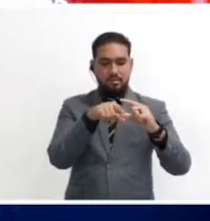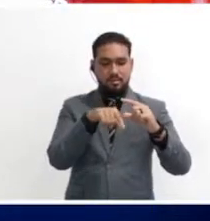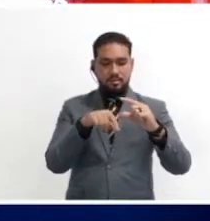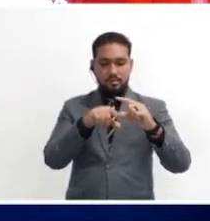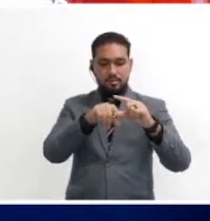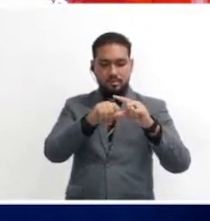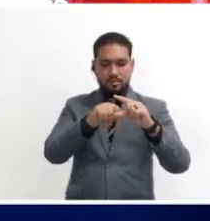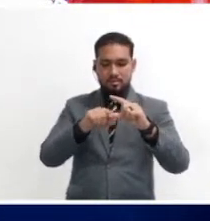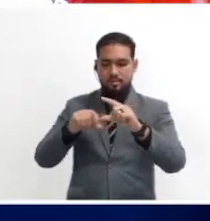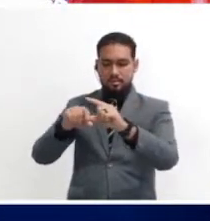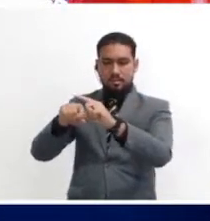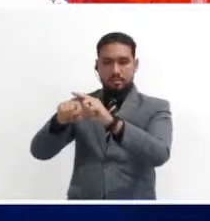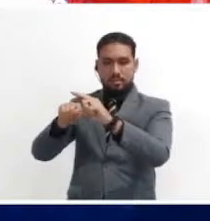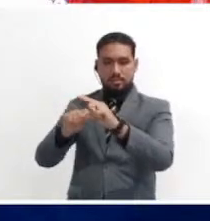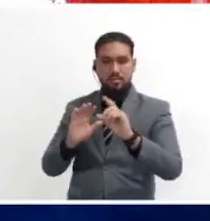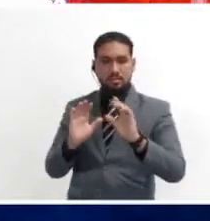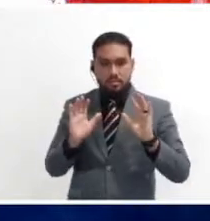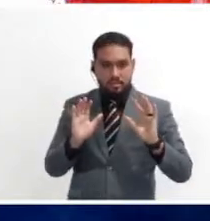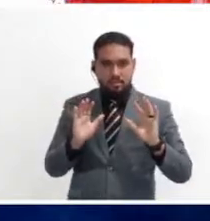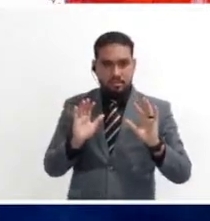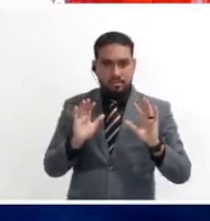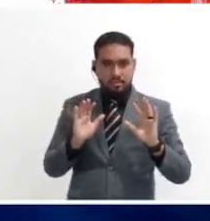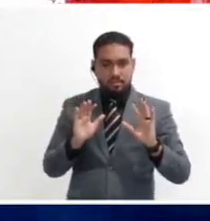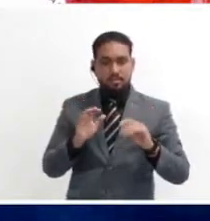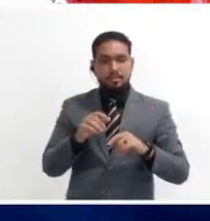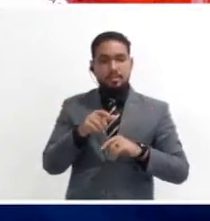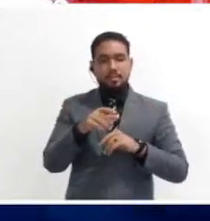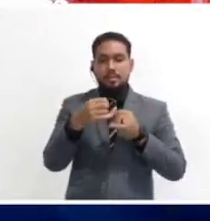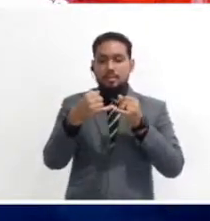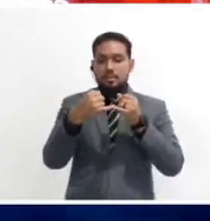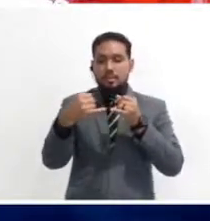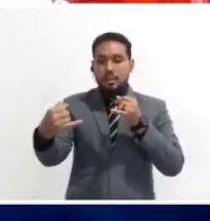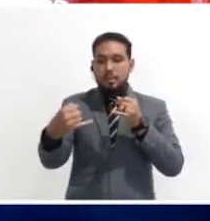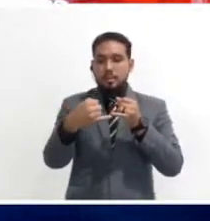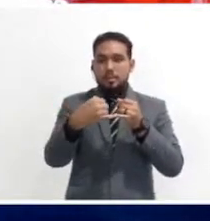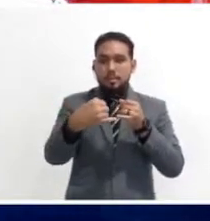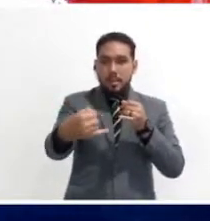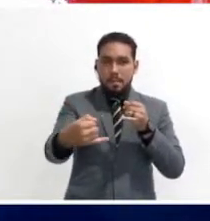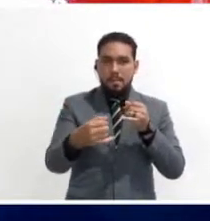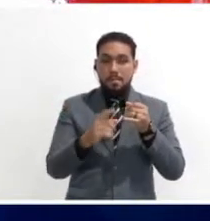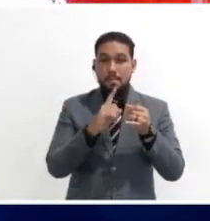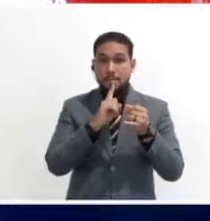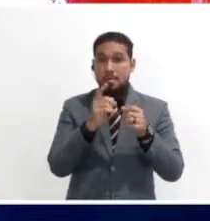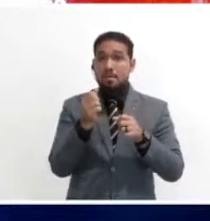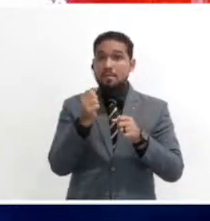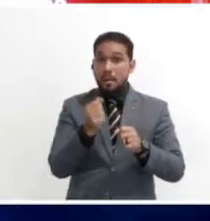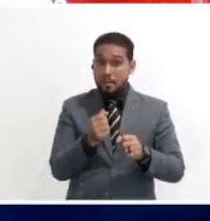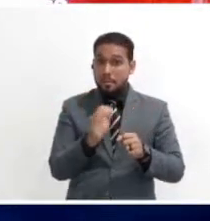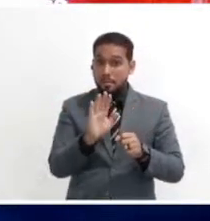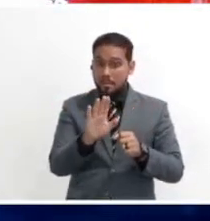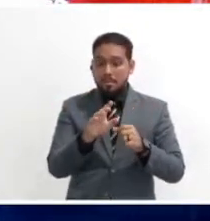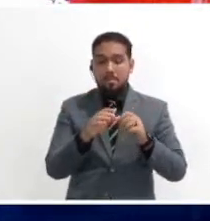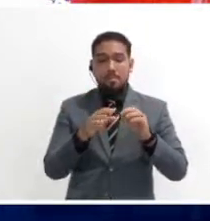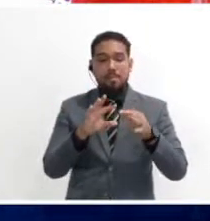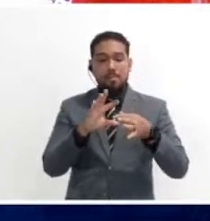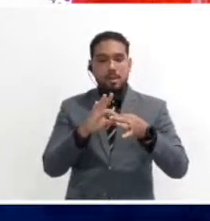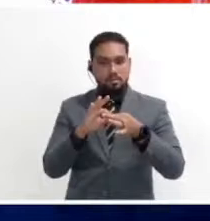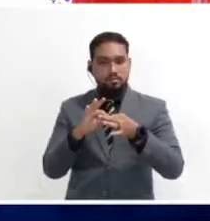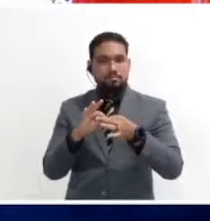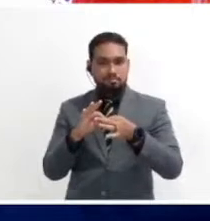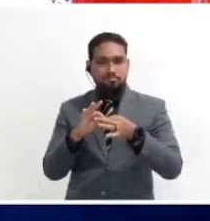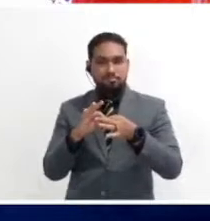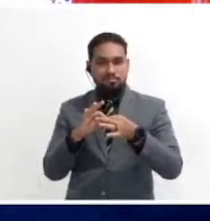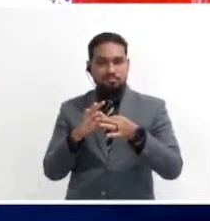interfaces there, communication interfaces that are very dense just on those edges of the chip that connect to the bridge.